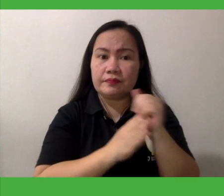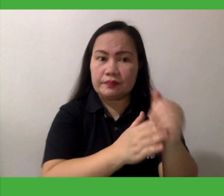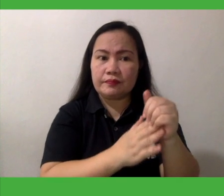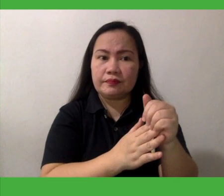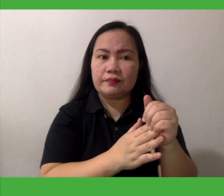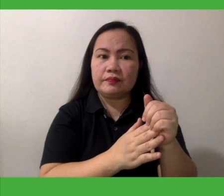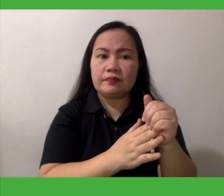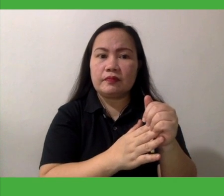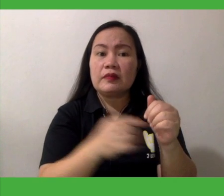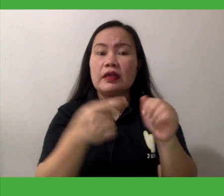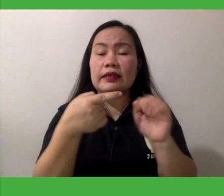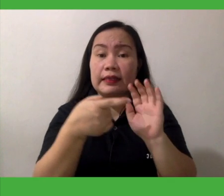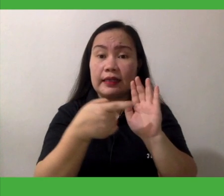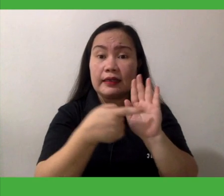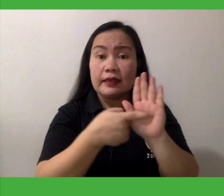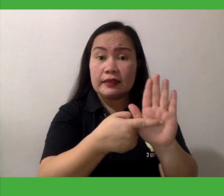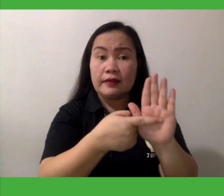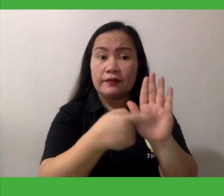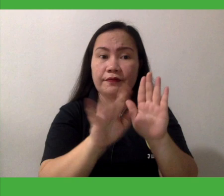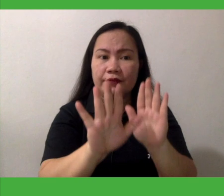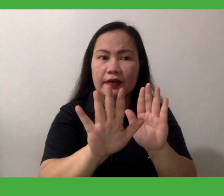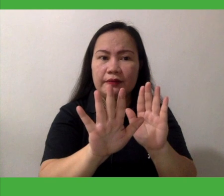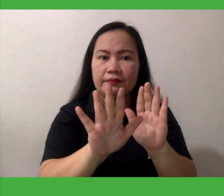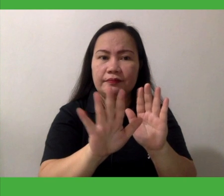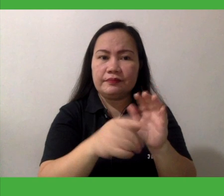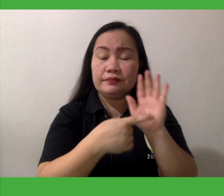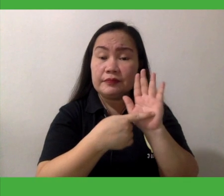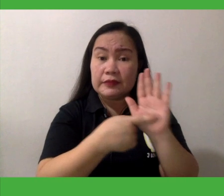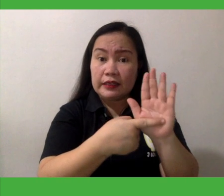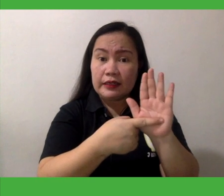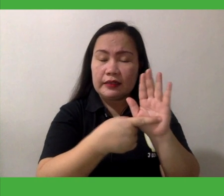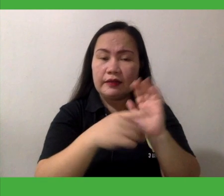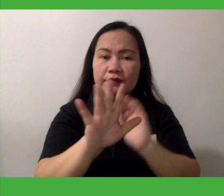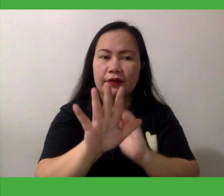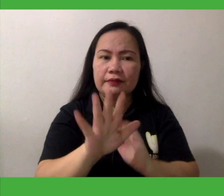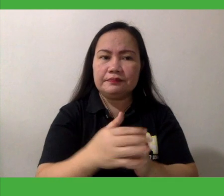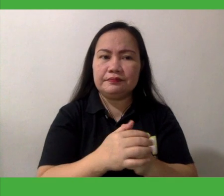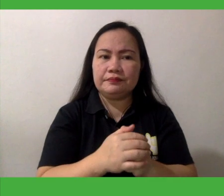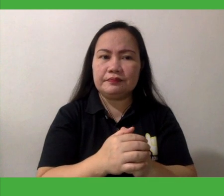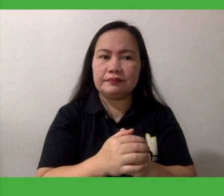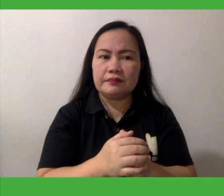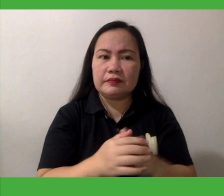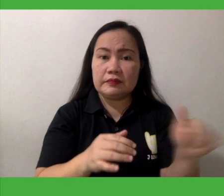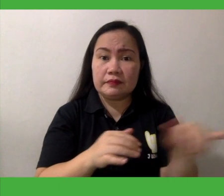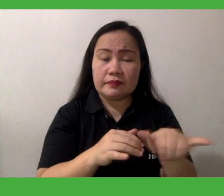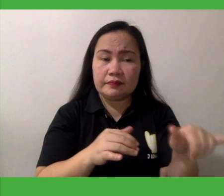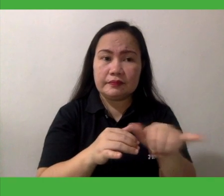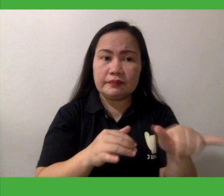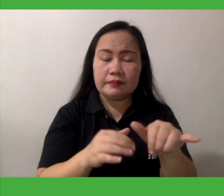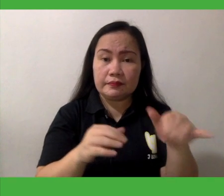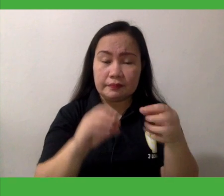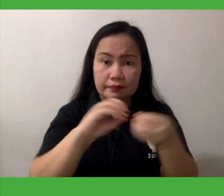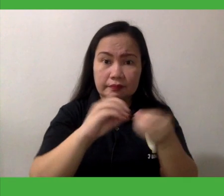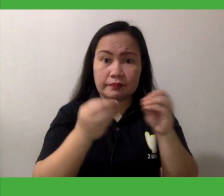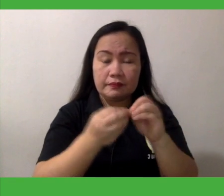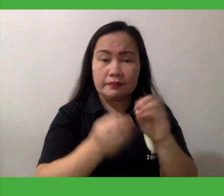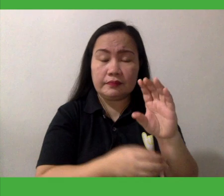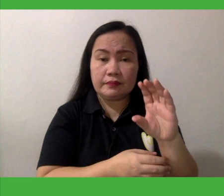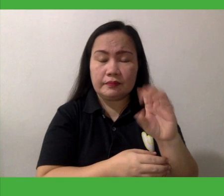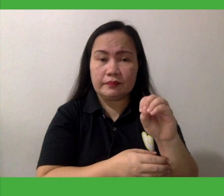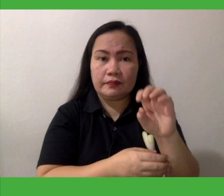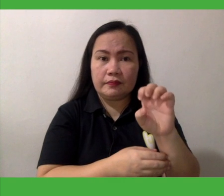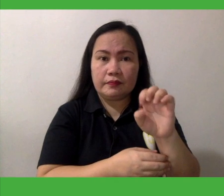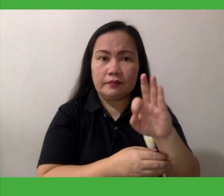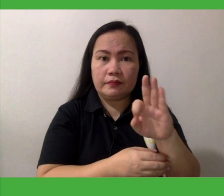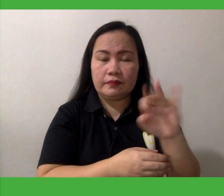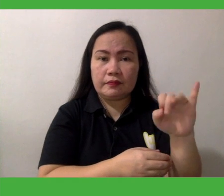is negative 5. So, isasama po natin yun. Okay? So, isasama po natin yung negative. Just like the numerical coefficient, kung